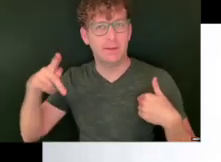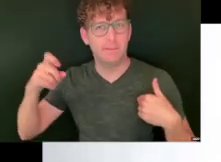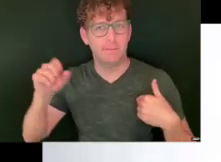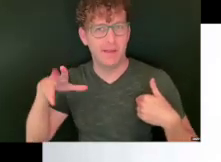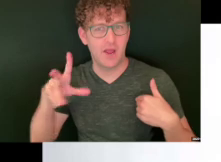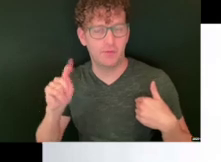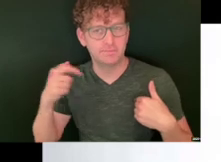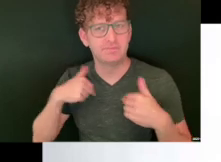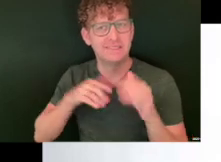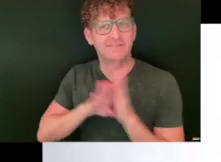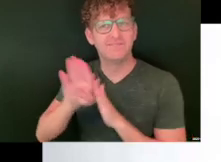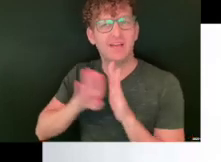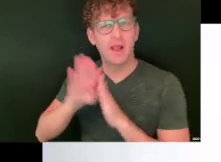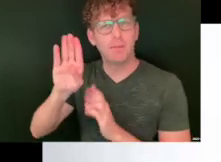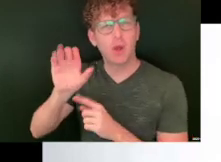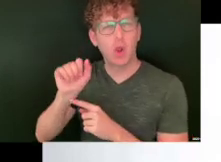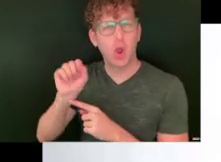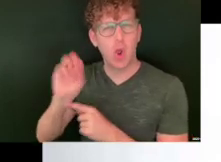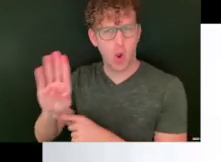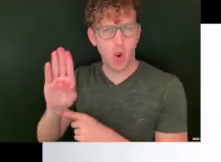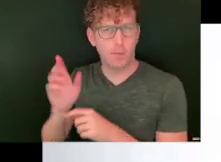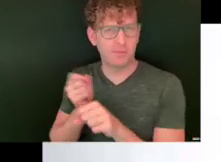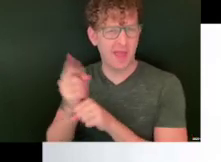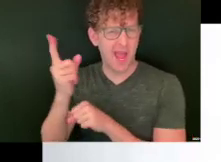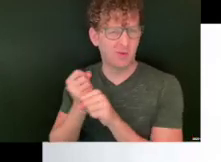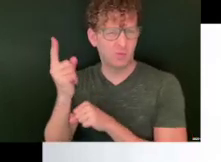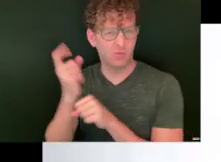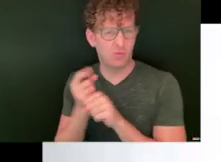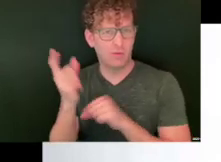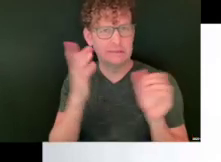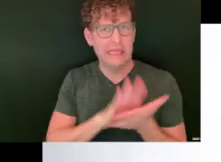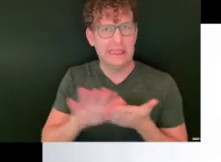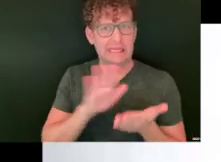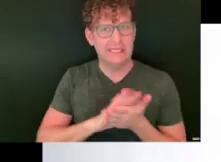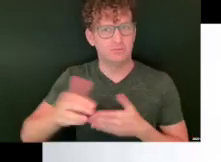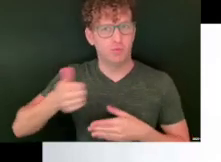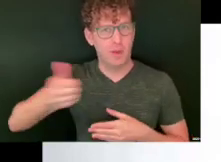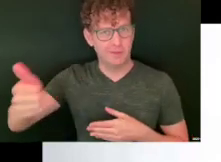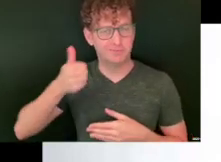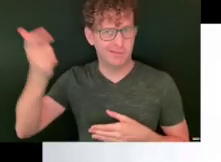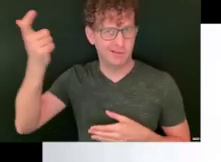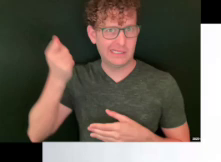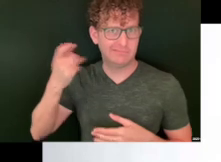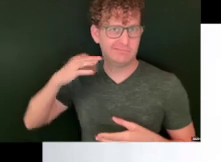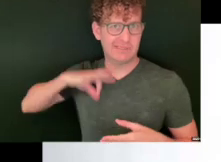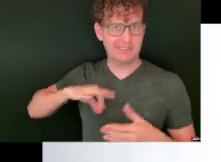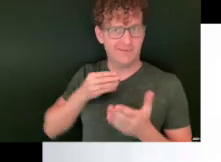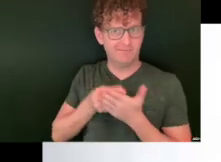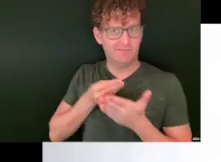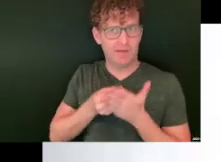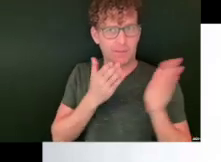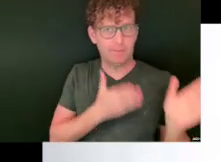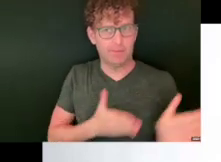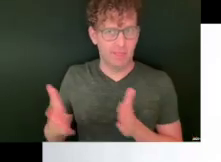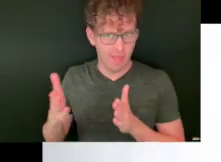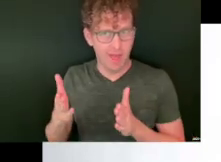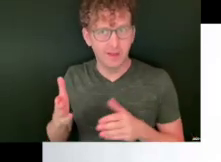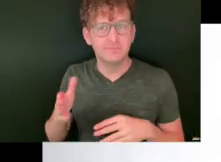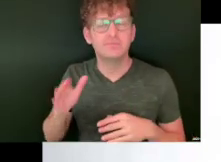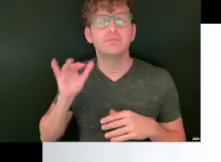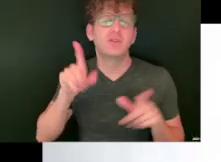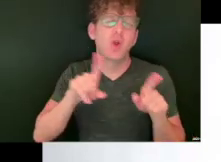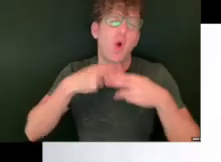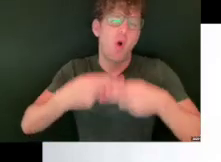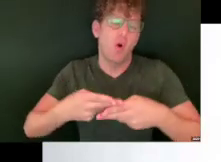negative impacts of climate change. Where the appropriations allow for CARB to assign